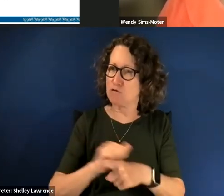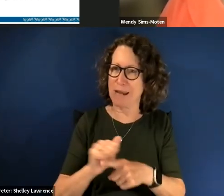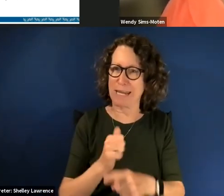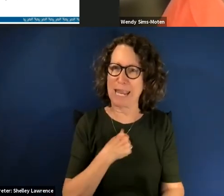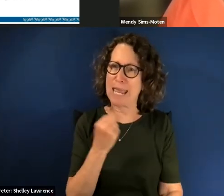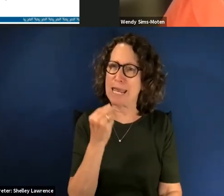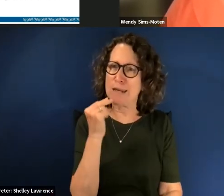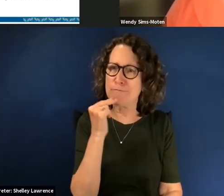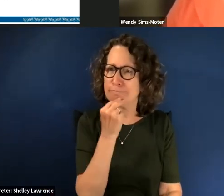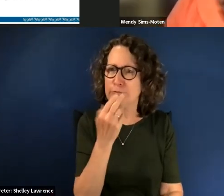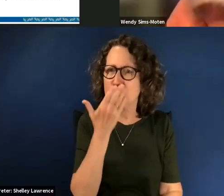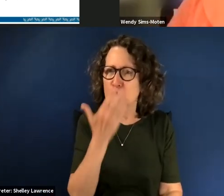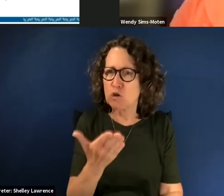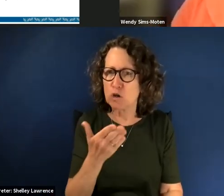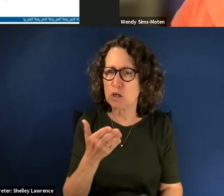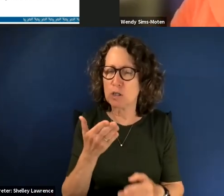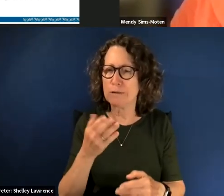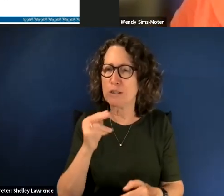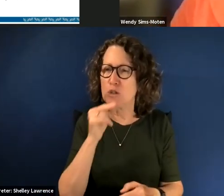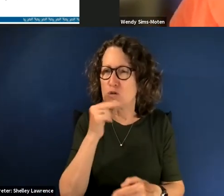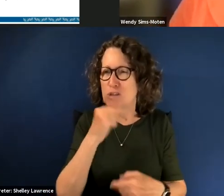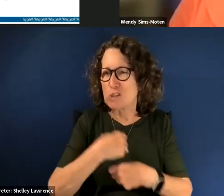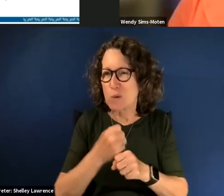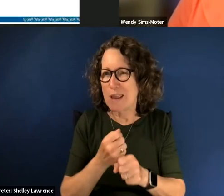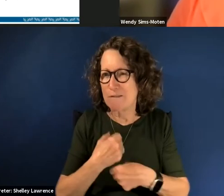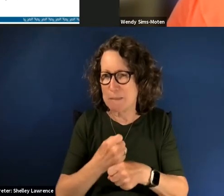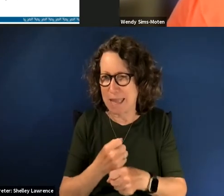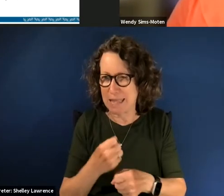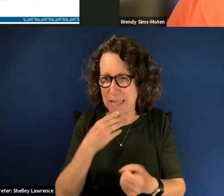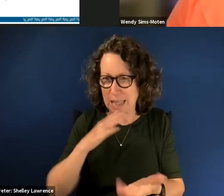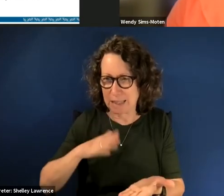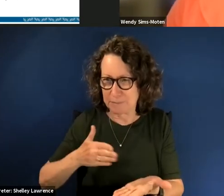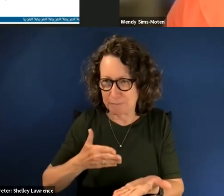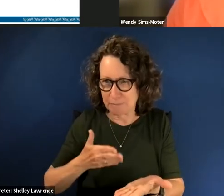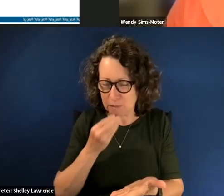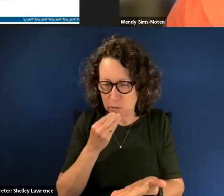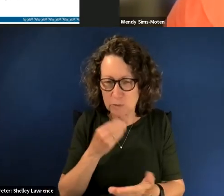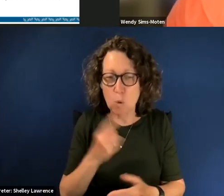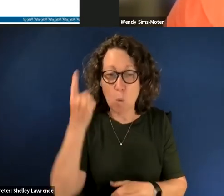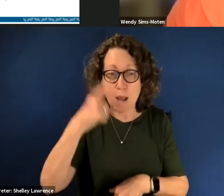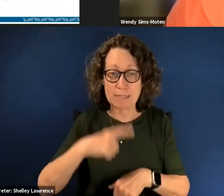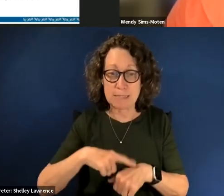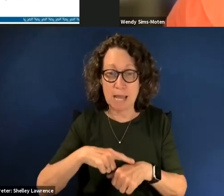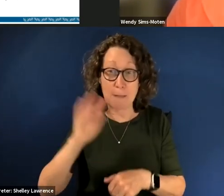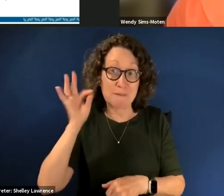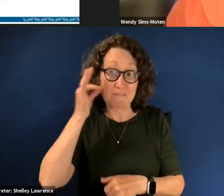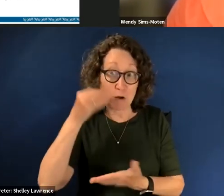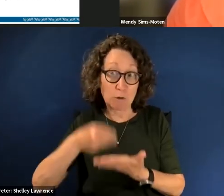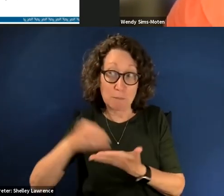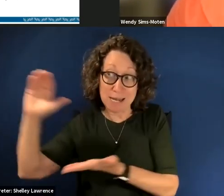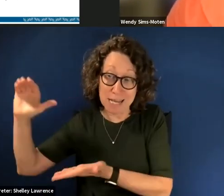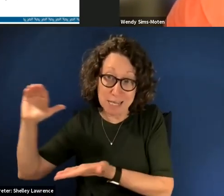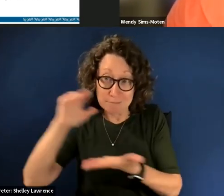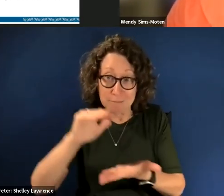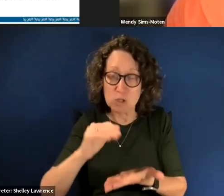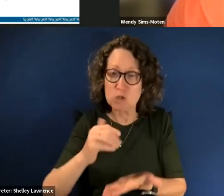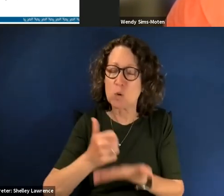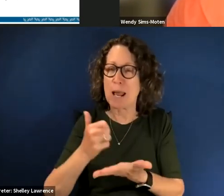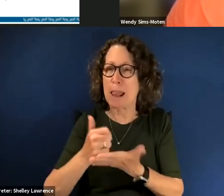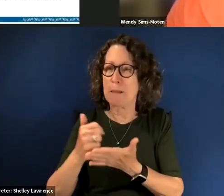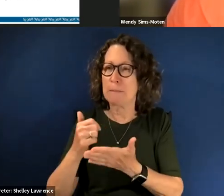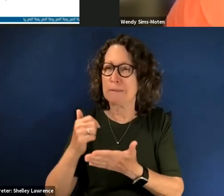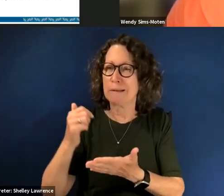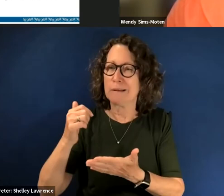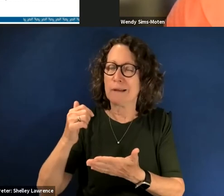nutritious ways of making meals. There's also going to be some one-time federal dollars that is to offset the pandemic-related